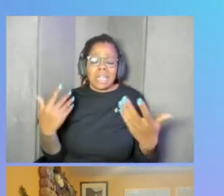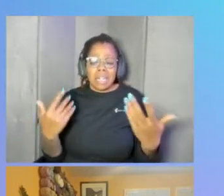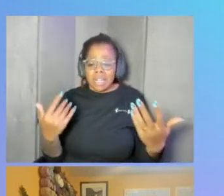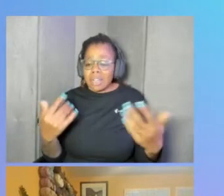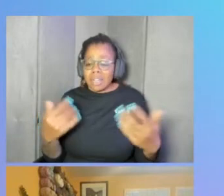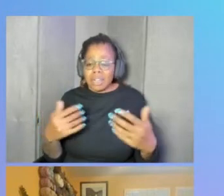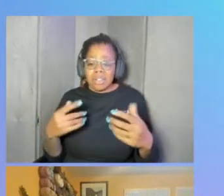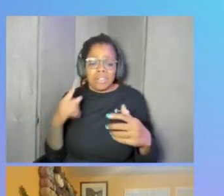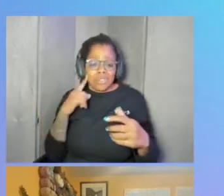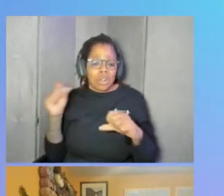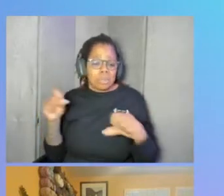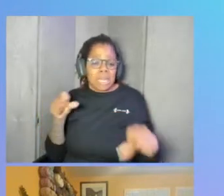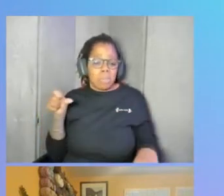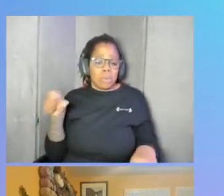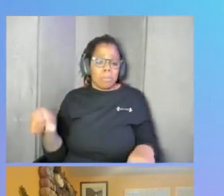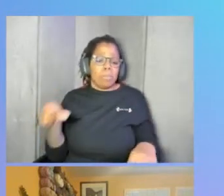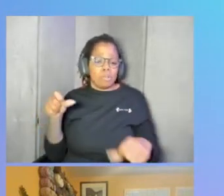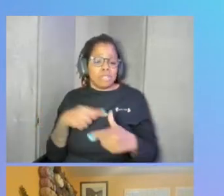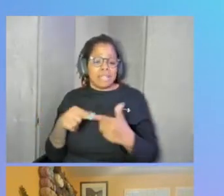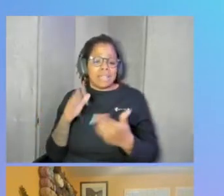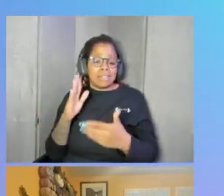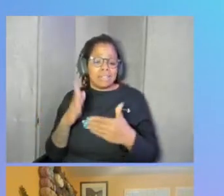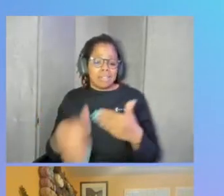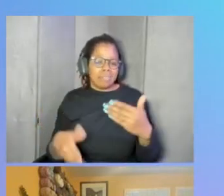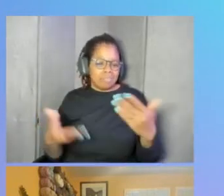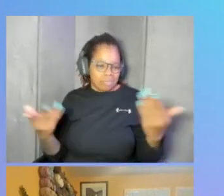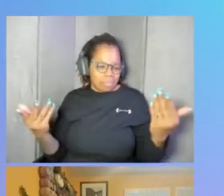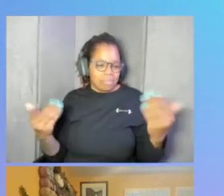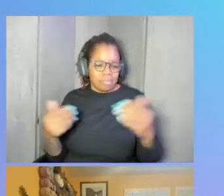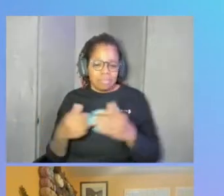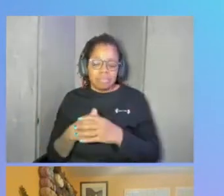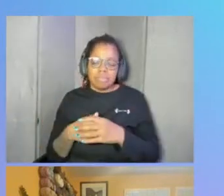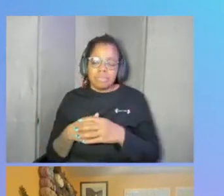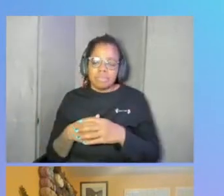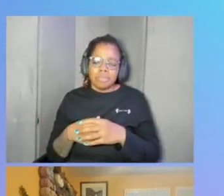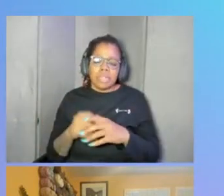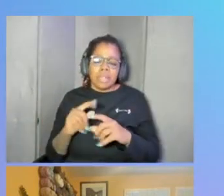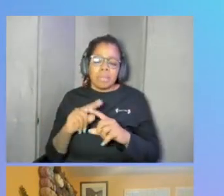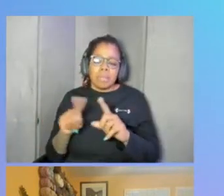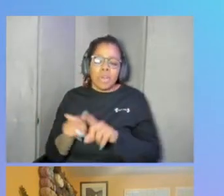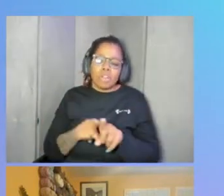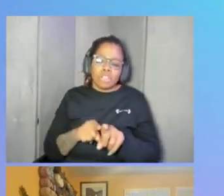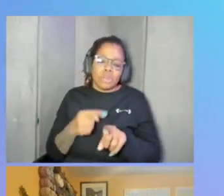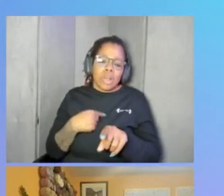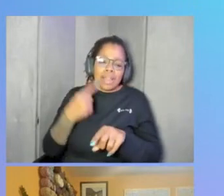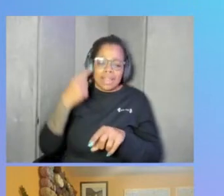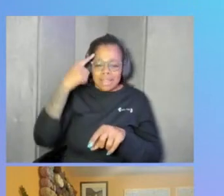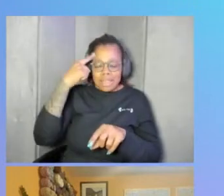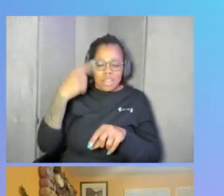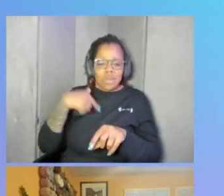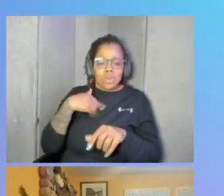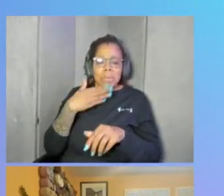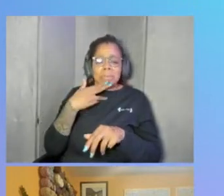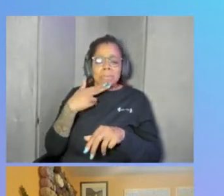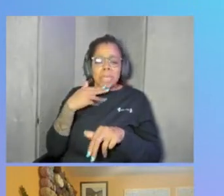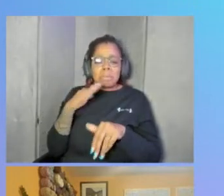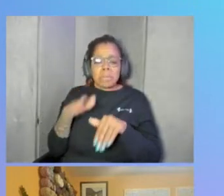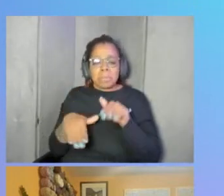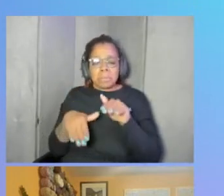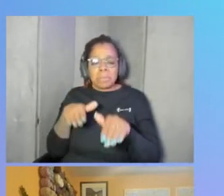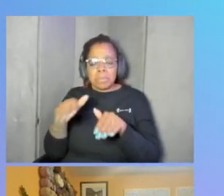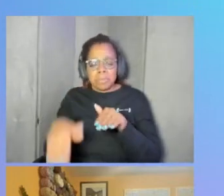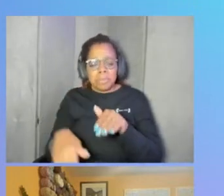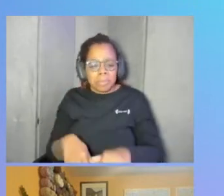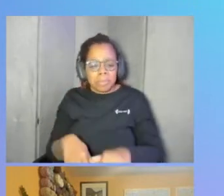push a button and it's done kind of thing. But also I think we're taking baby steps towards getting there.